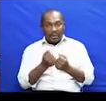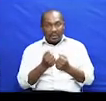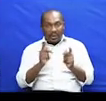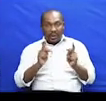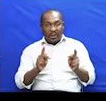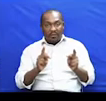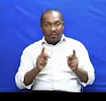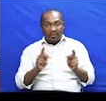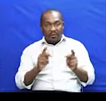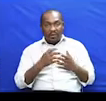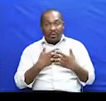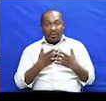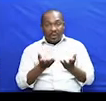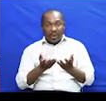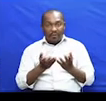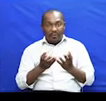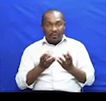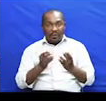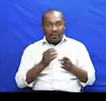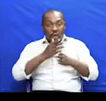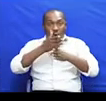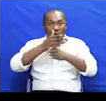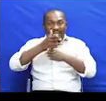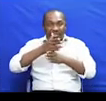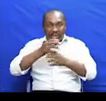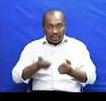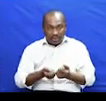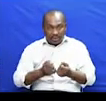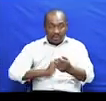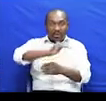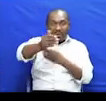have a concentration. So if you recall back to the question,